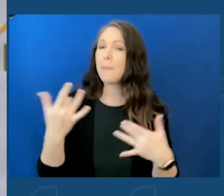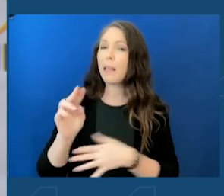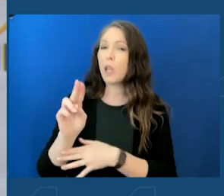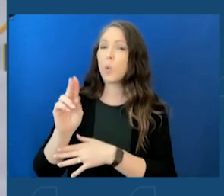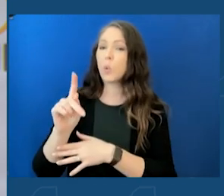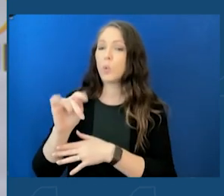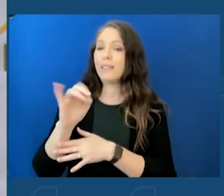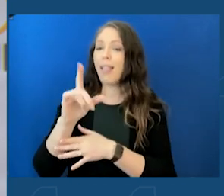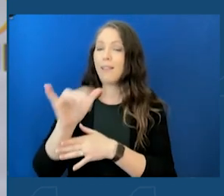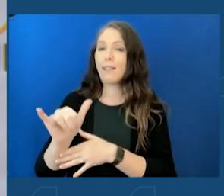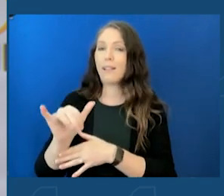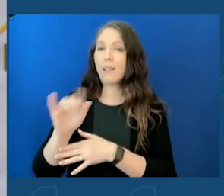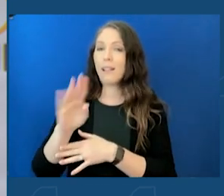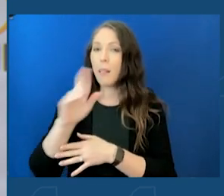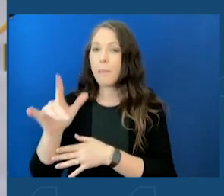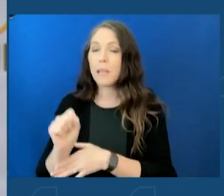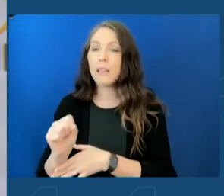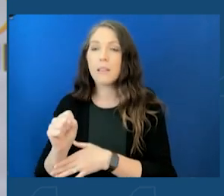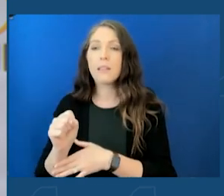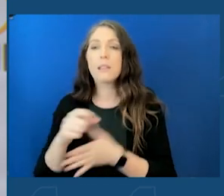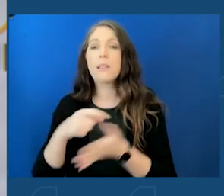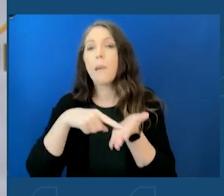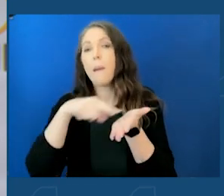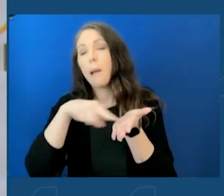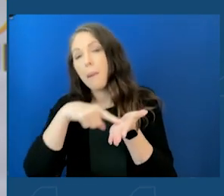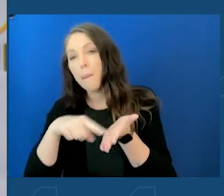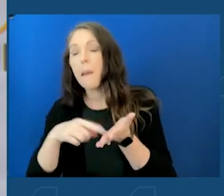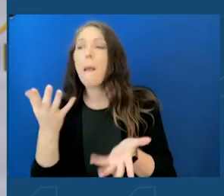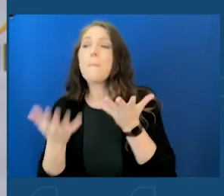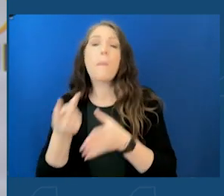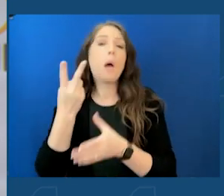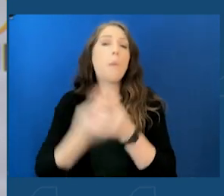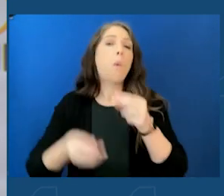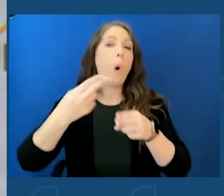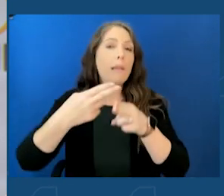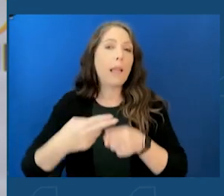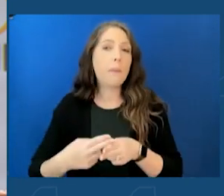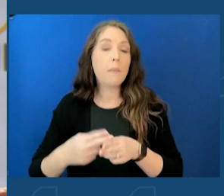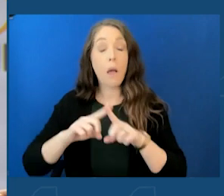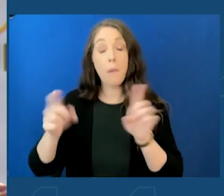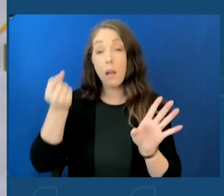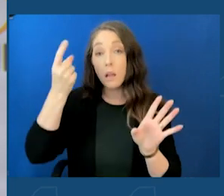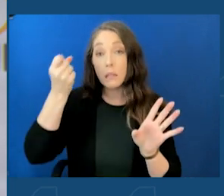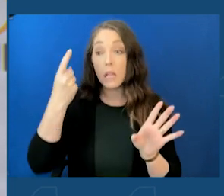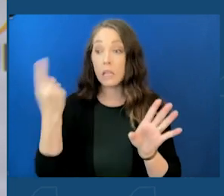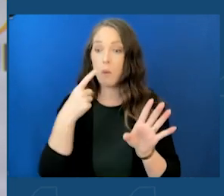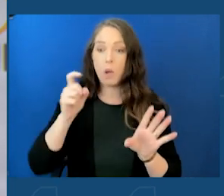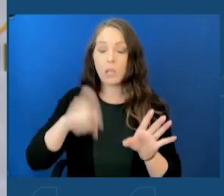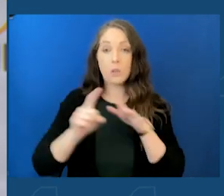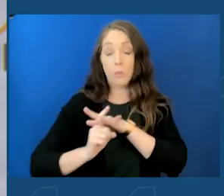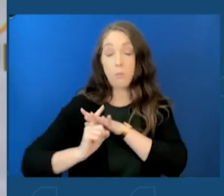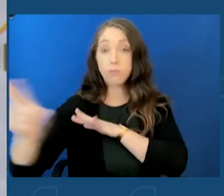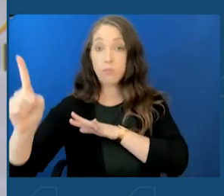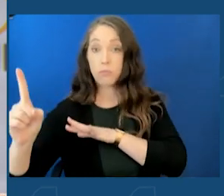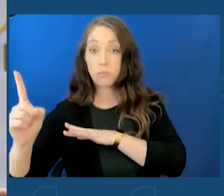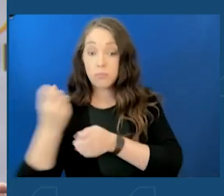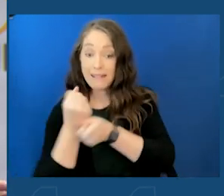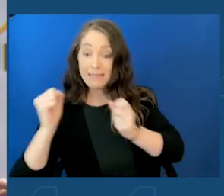and both names may likely be on it. But when someone has to flee that home to save their lives or their children's